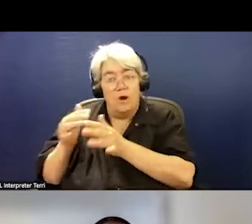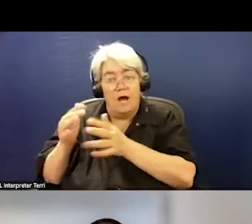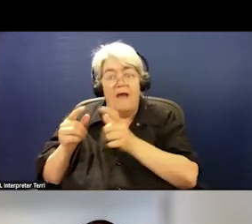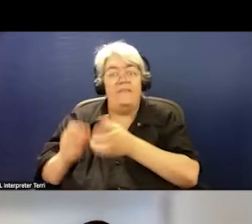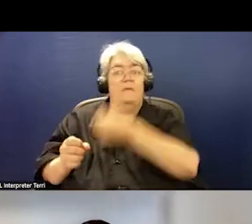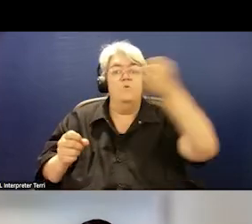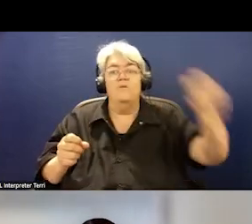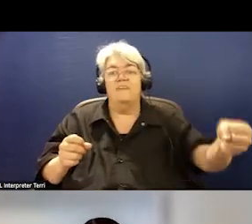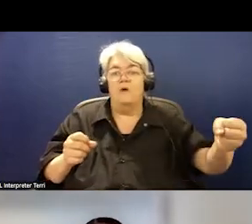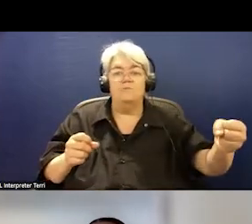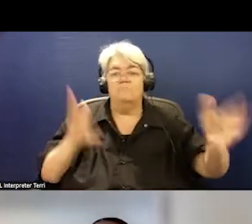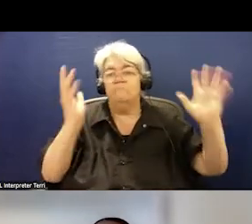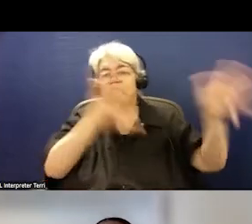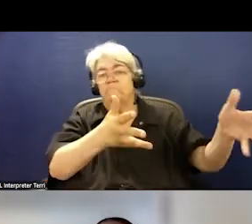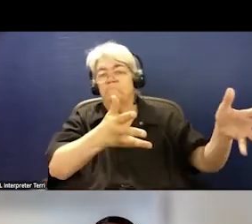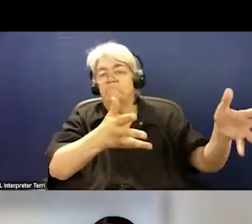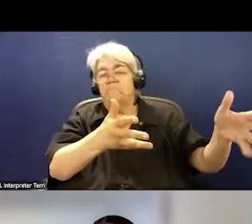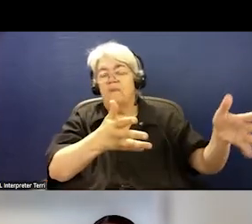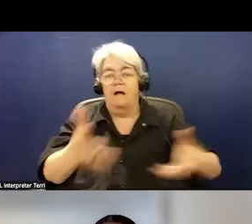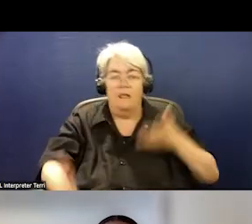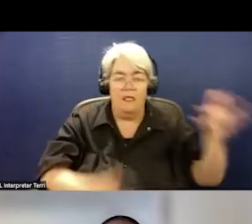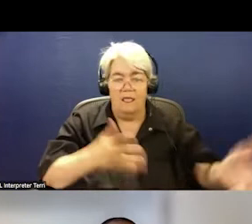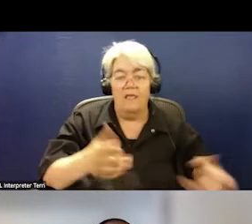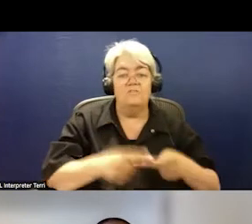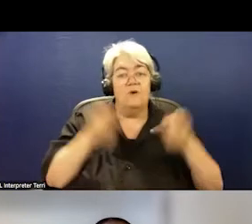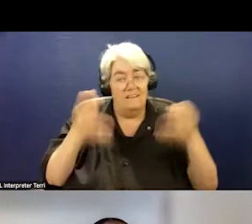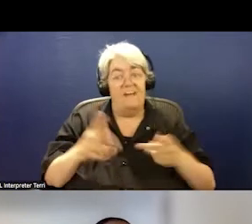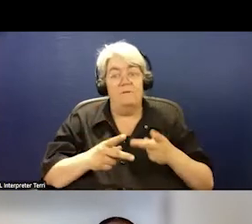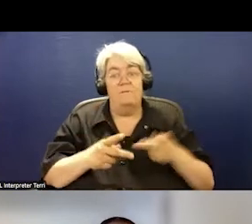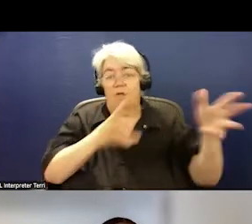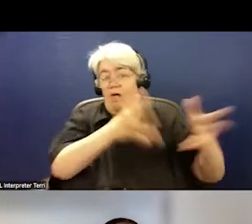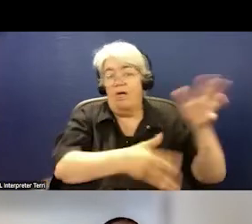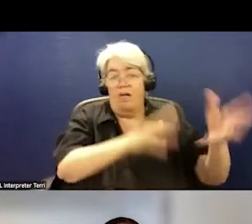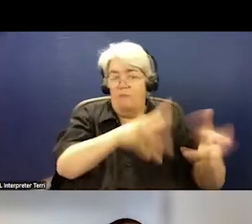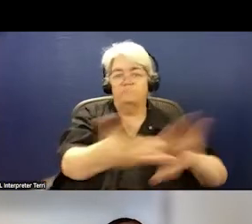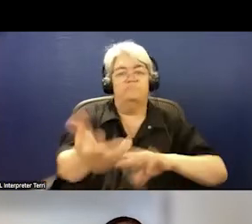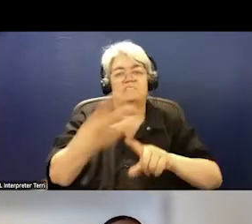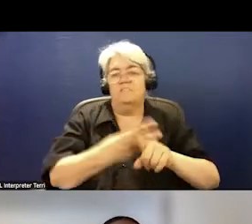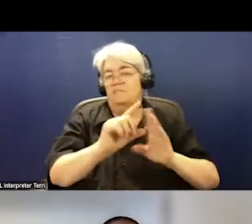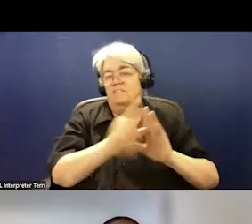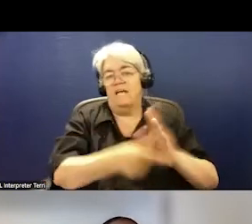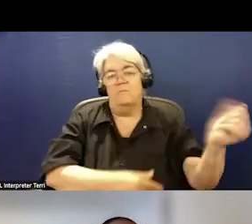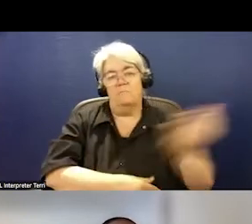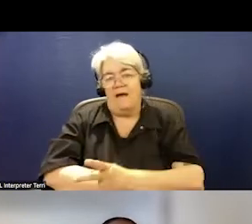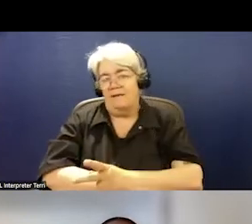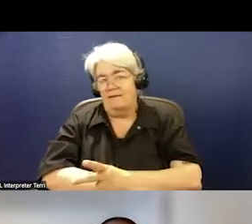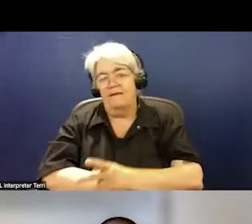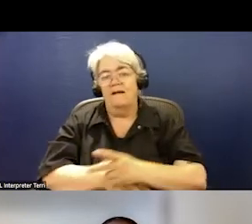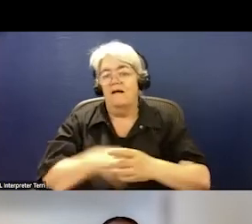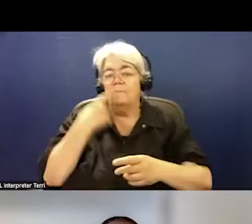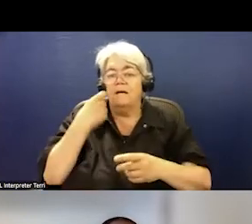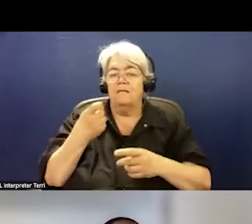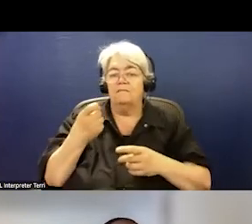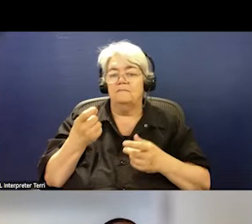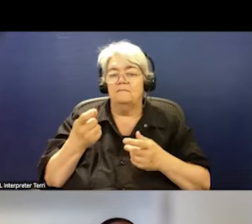after moving out of the shelter system. We saw a lot of clients coming back within 6 months to a year because of the, you